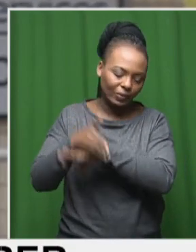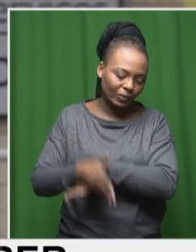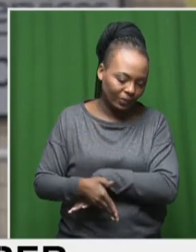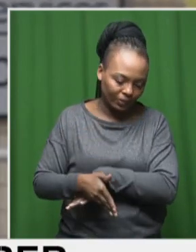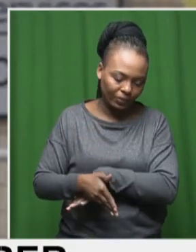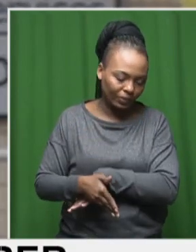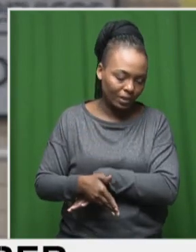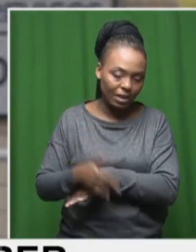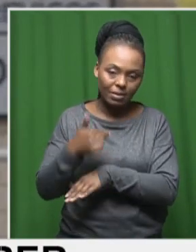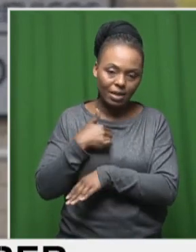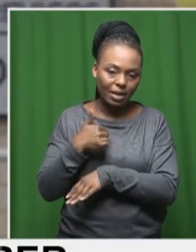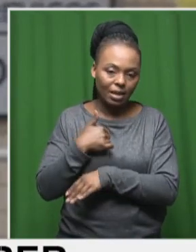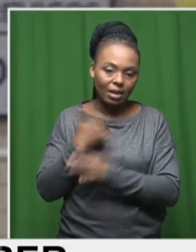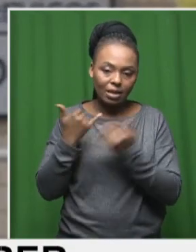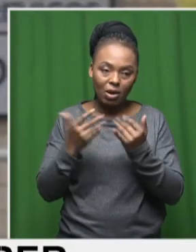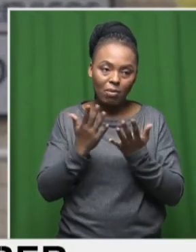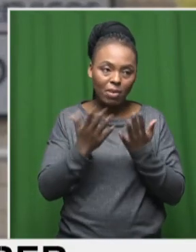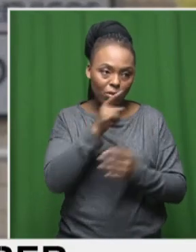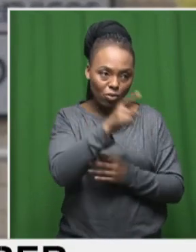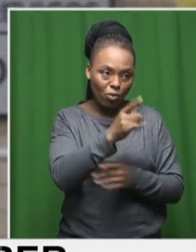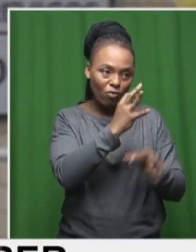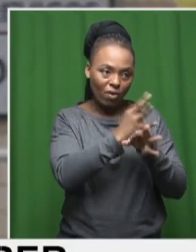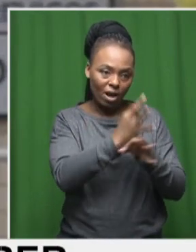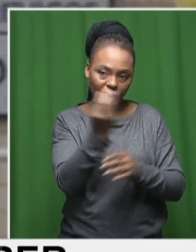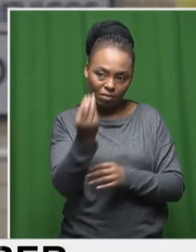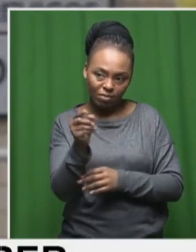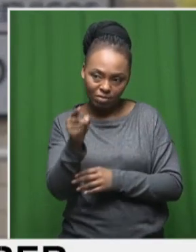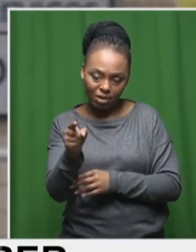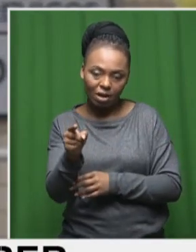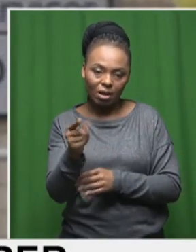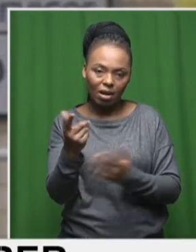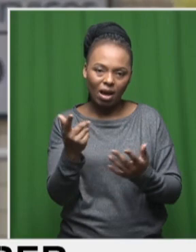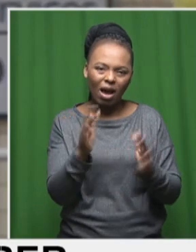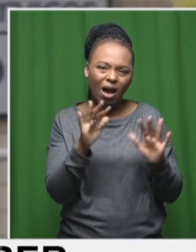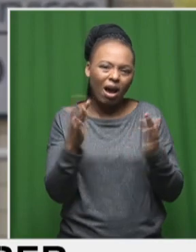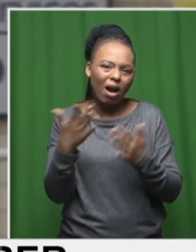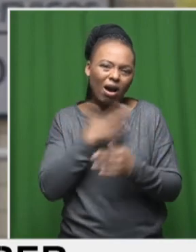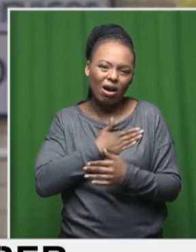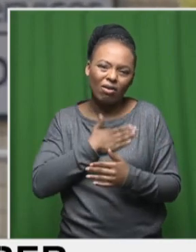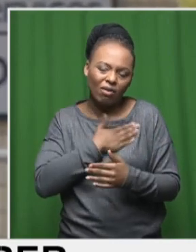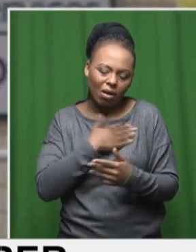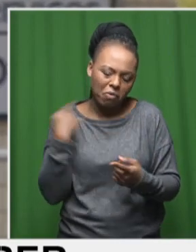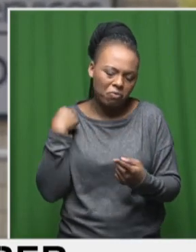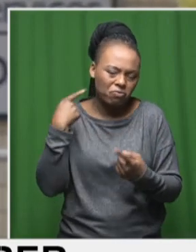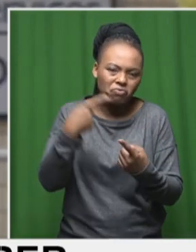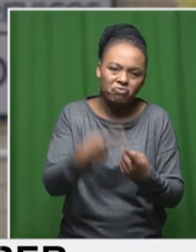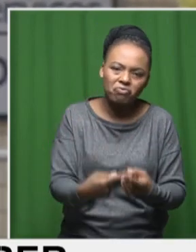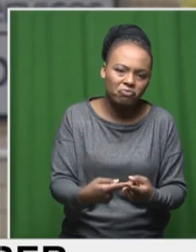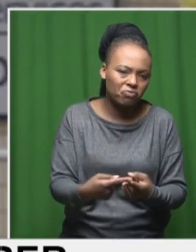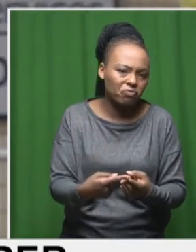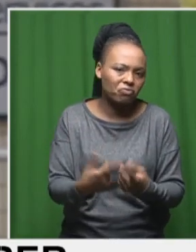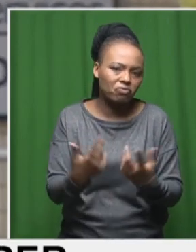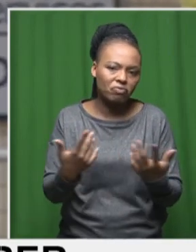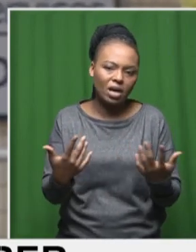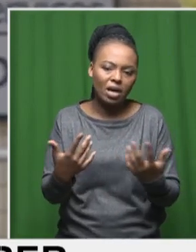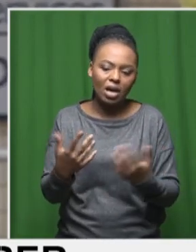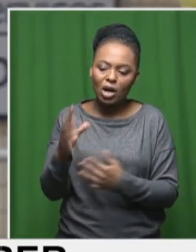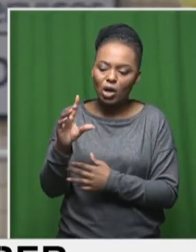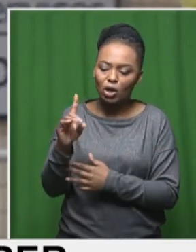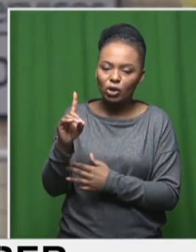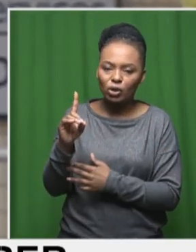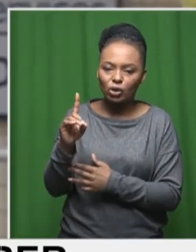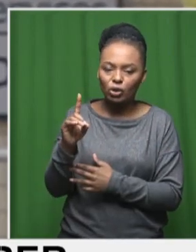can't describe, but perhaps you can as a father, what it has been like for you. While Donovan Moodley may